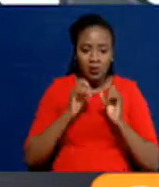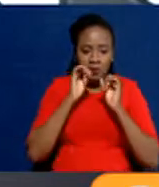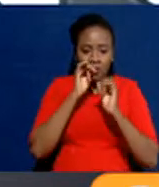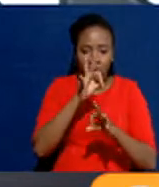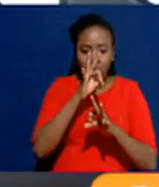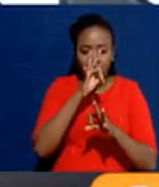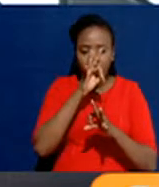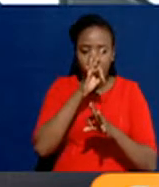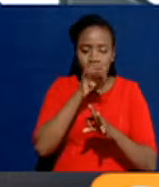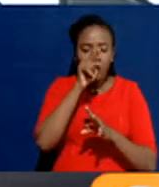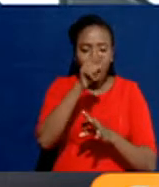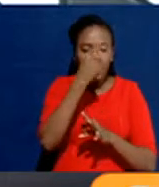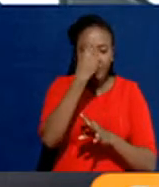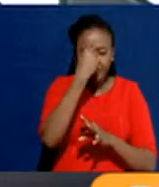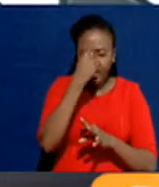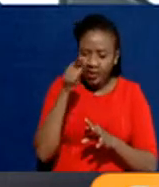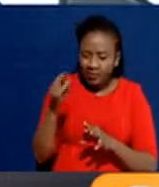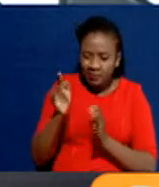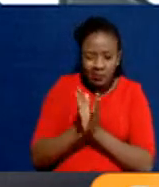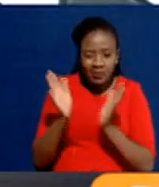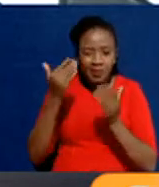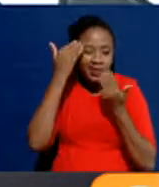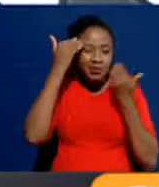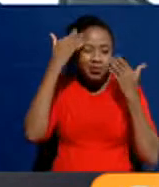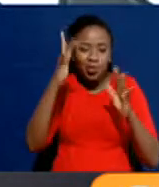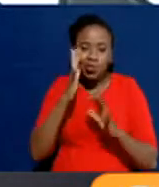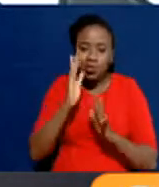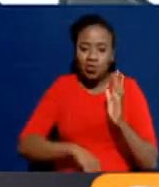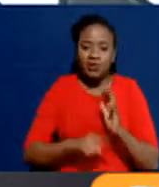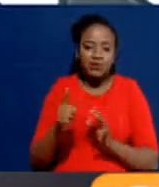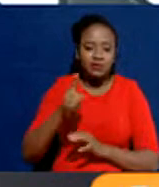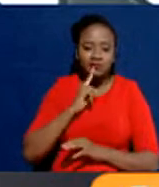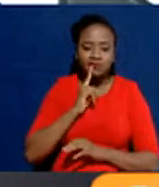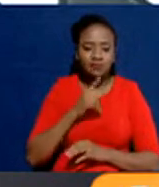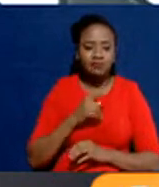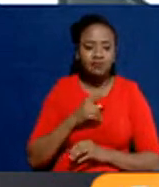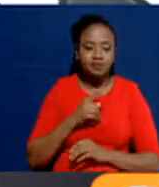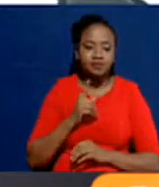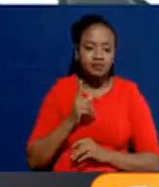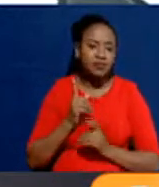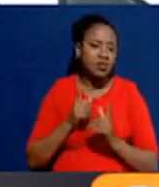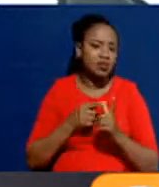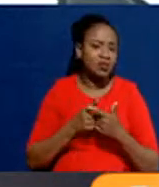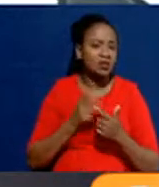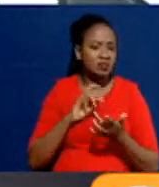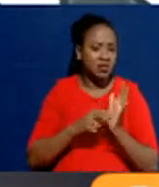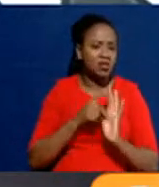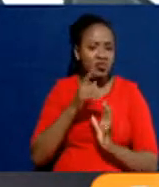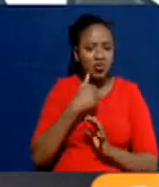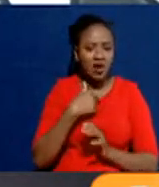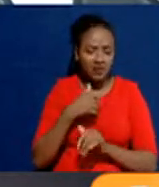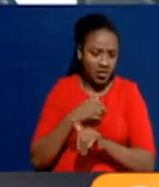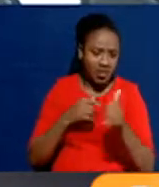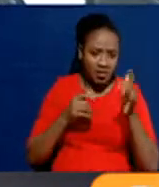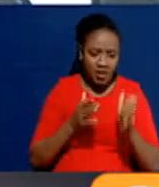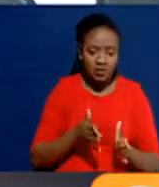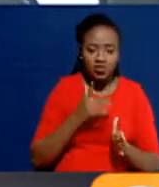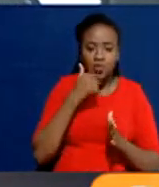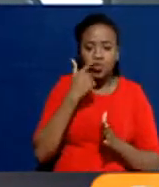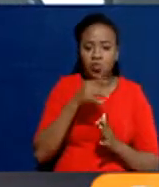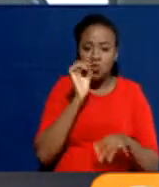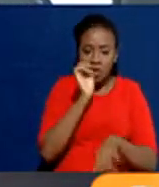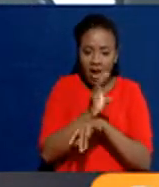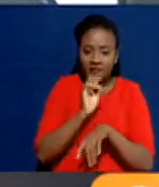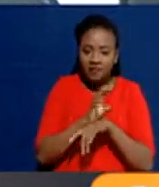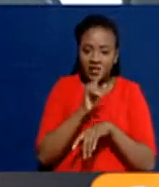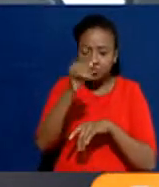exactly what they're saying, or perhaps they don't understand why they're saying what they're saying, surely there must be somebody that you trust, someone whose advice that